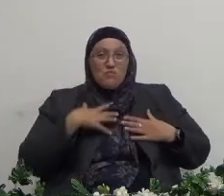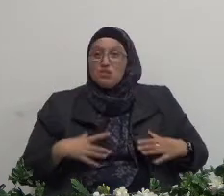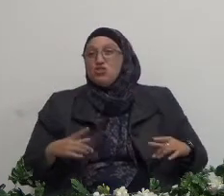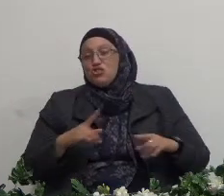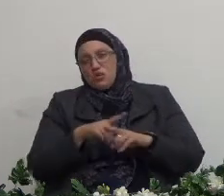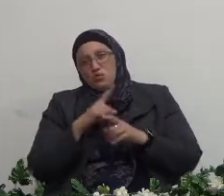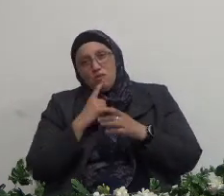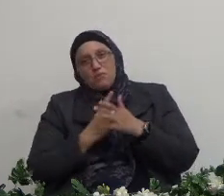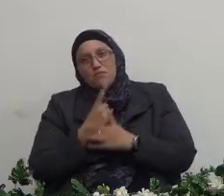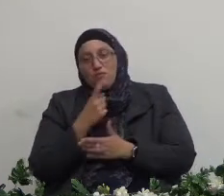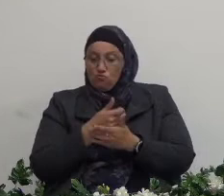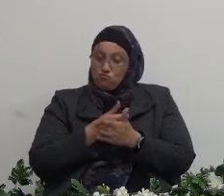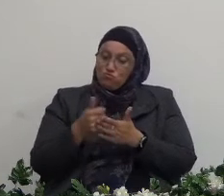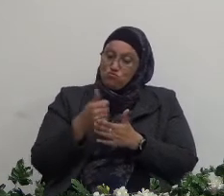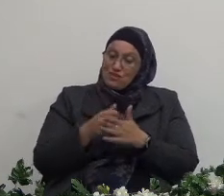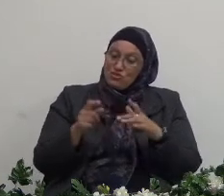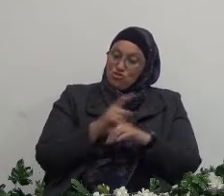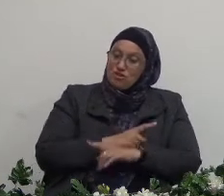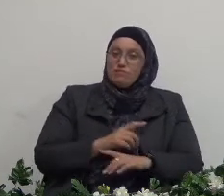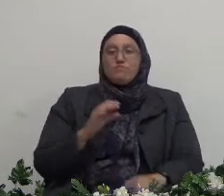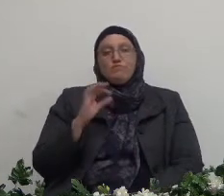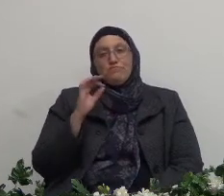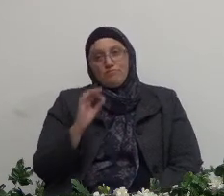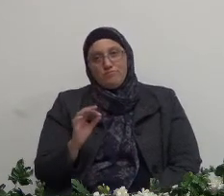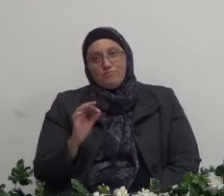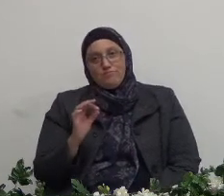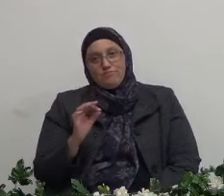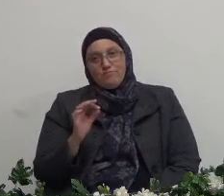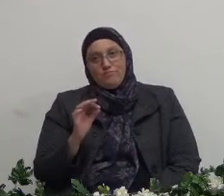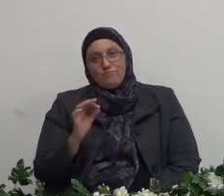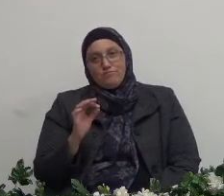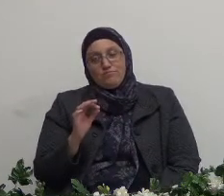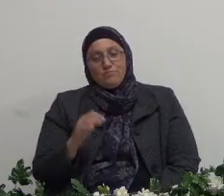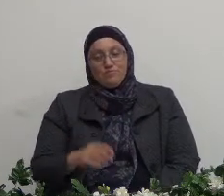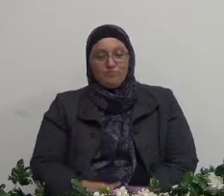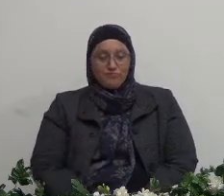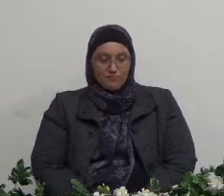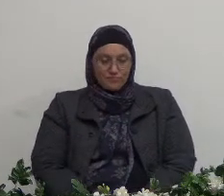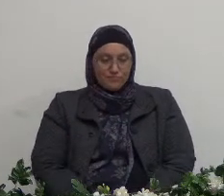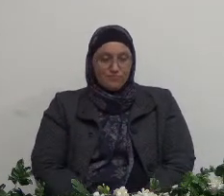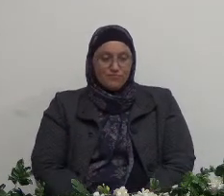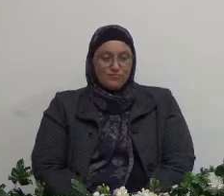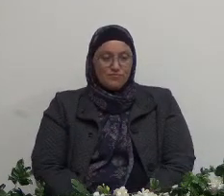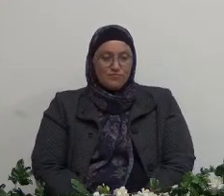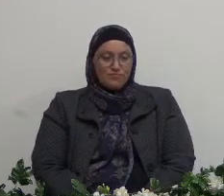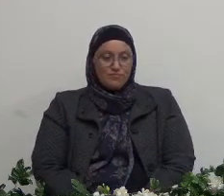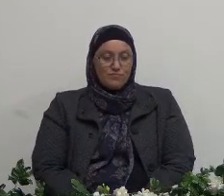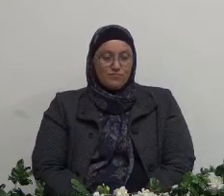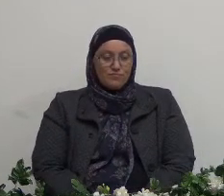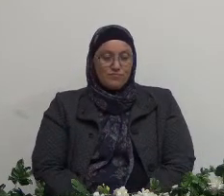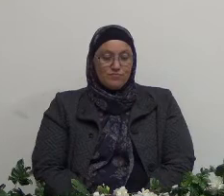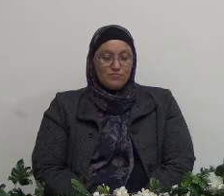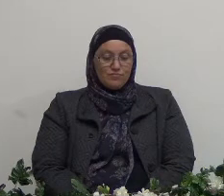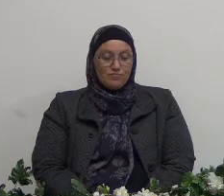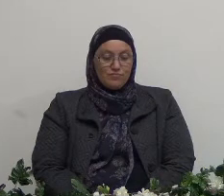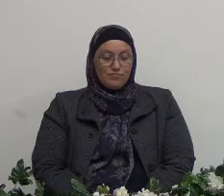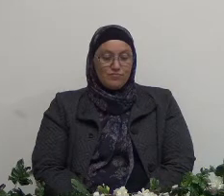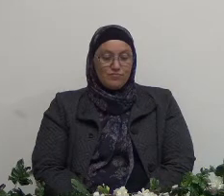have, and the time comes for me to enter into this month, I have a real